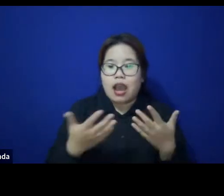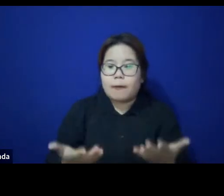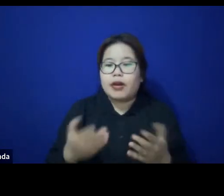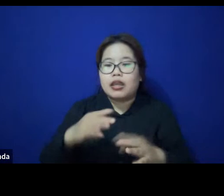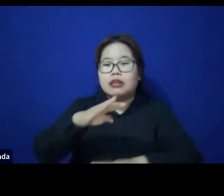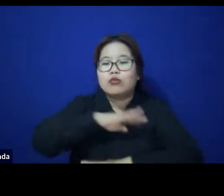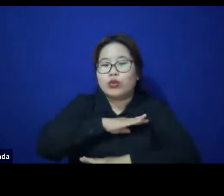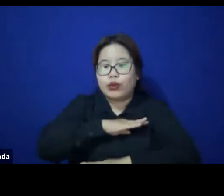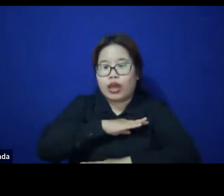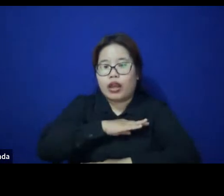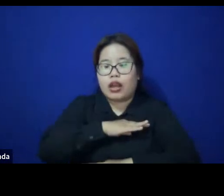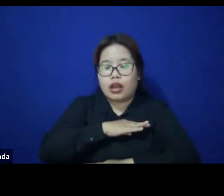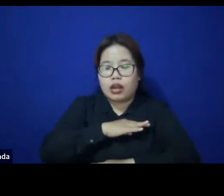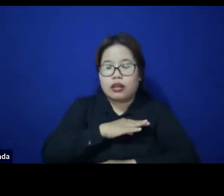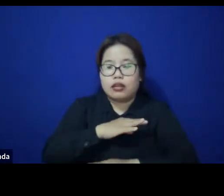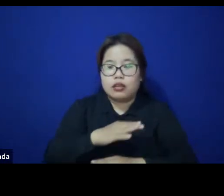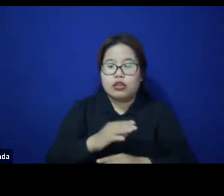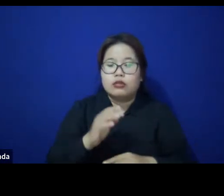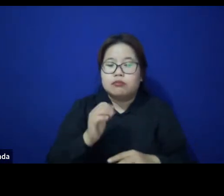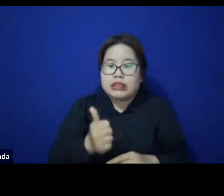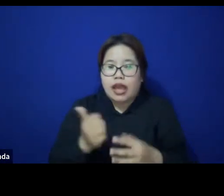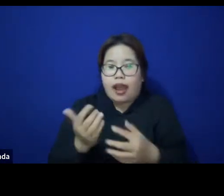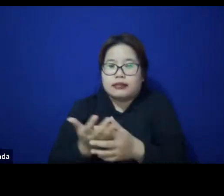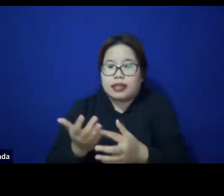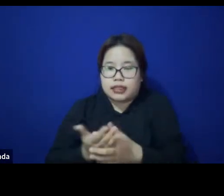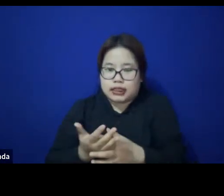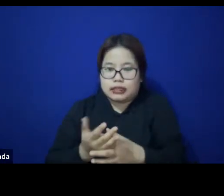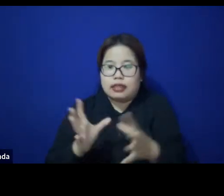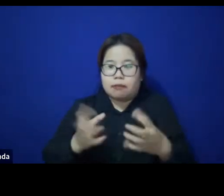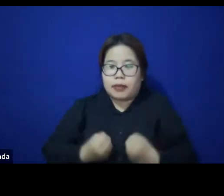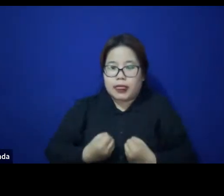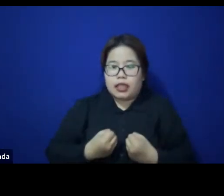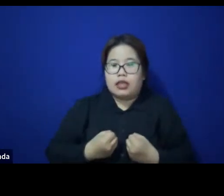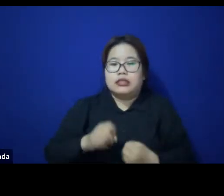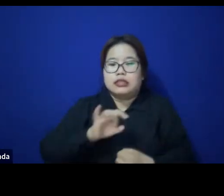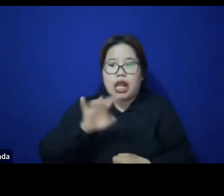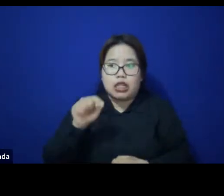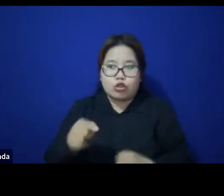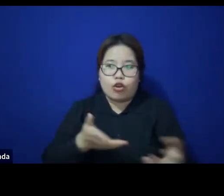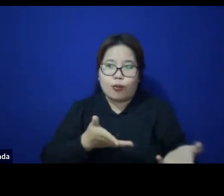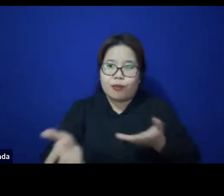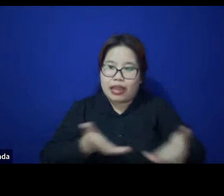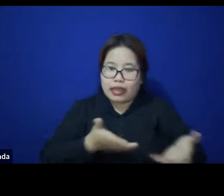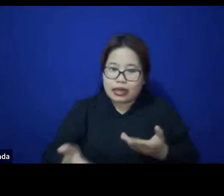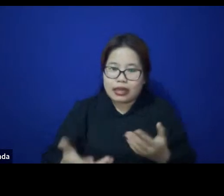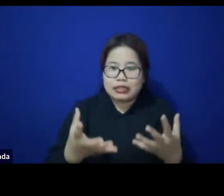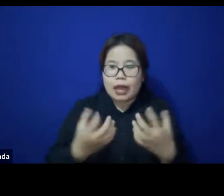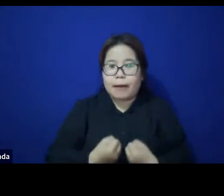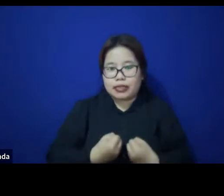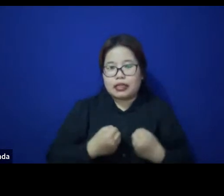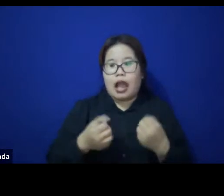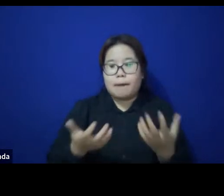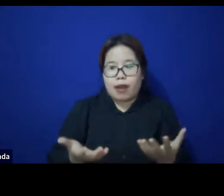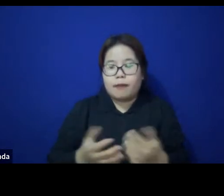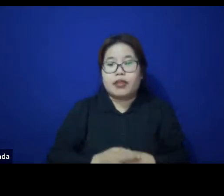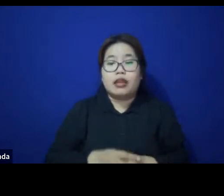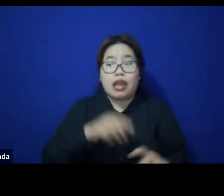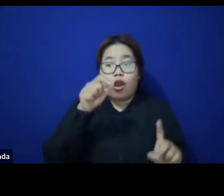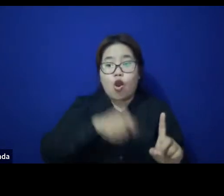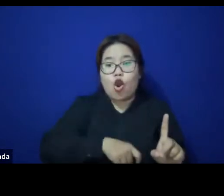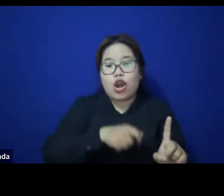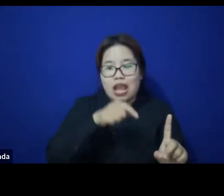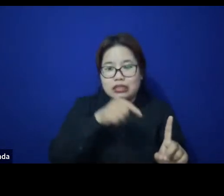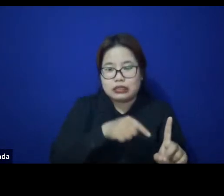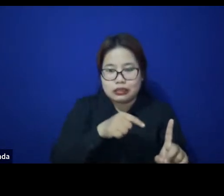provision has to look like. Okay, so this person who wasn't named, so she's entitled to privacy, she